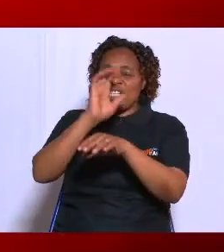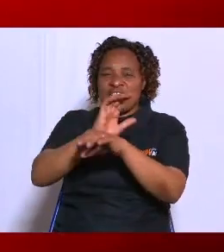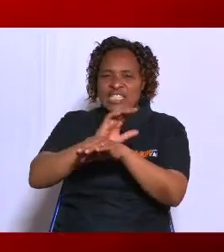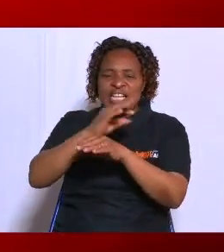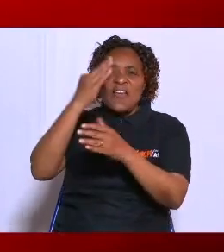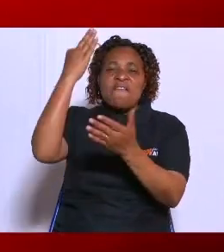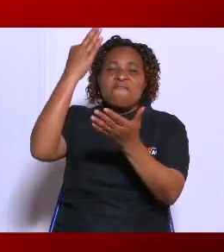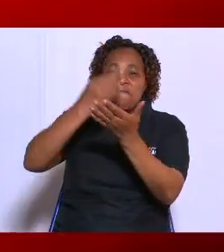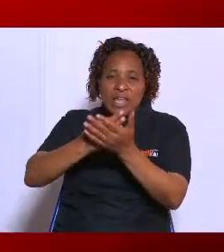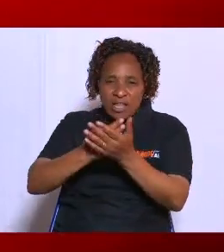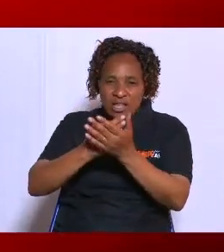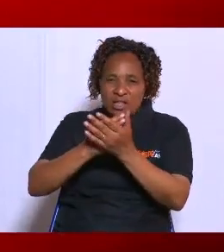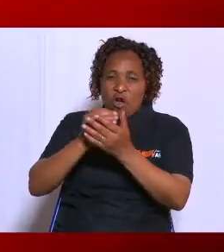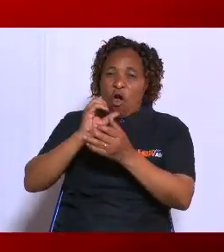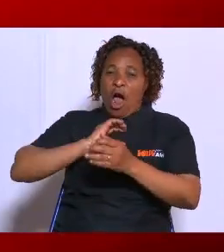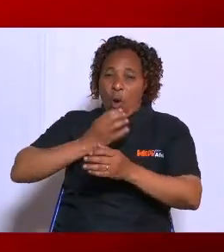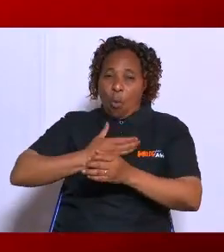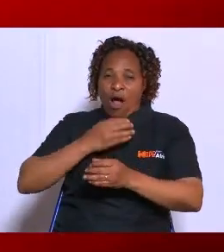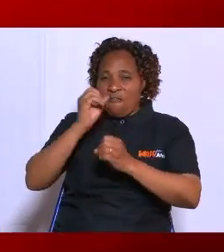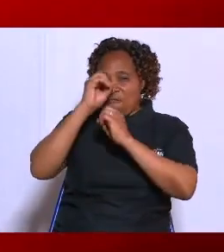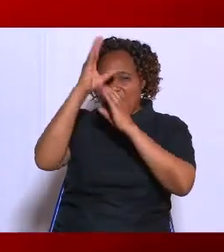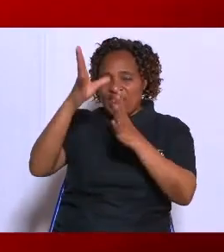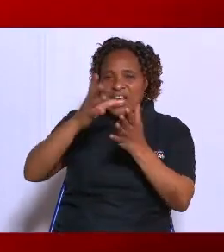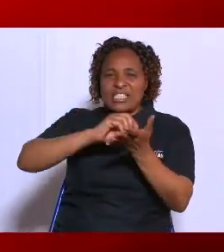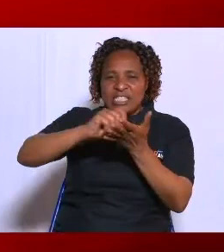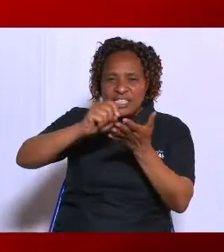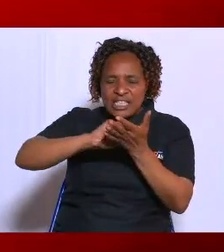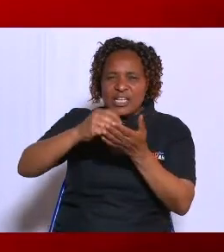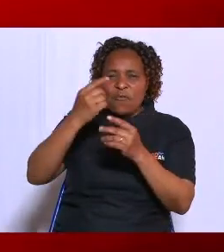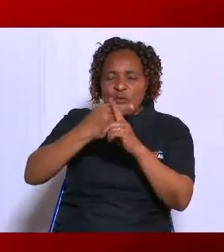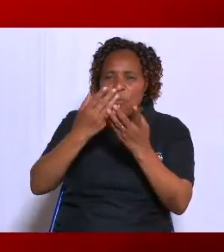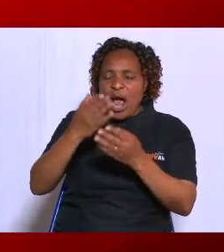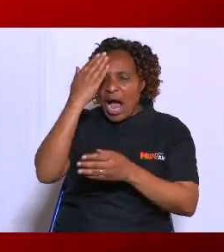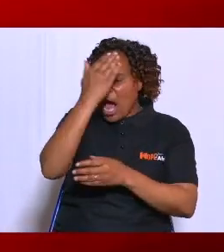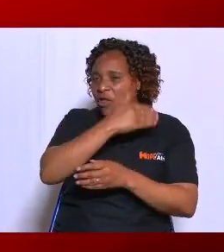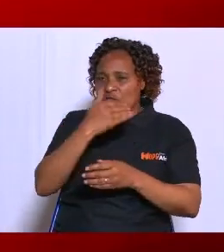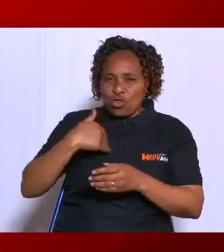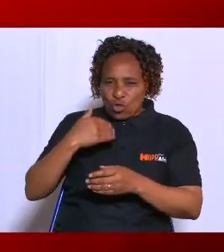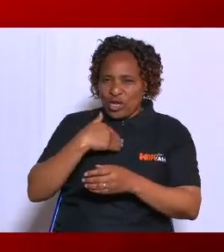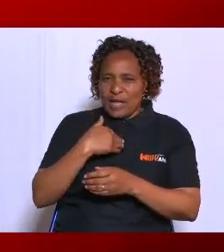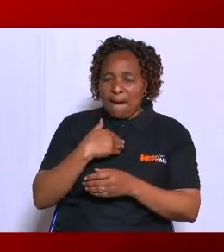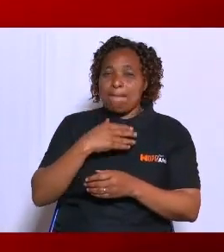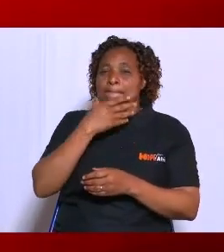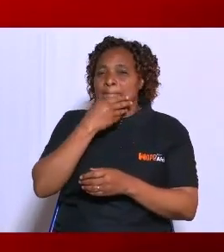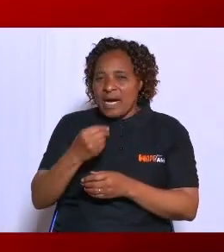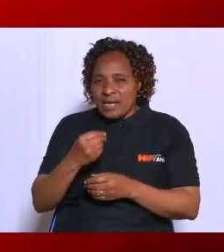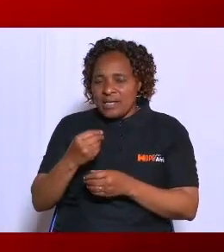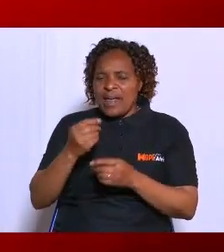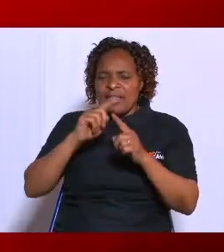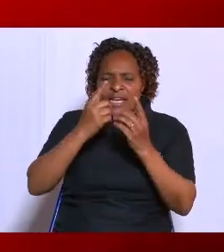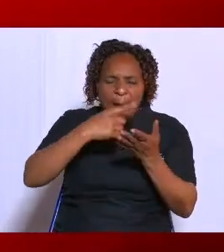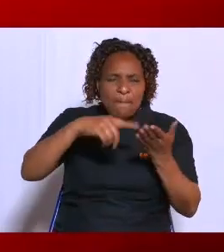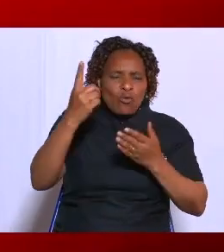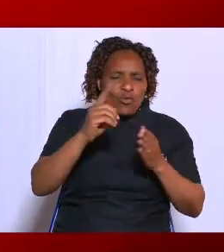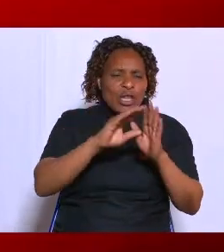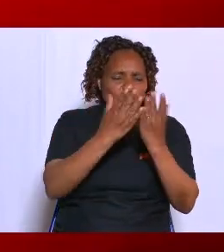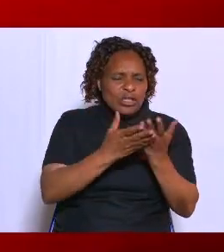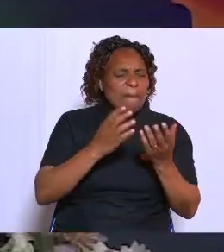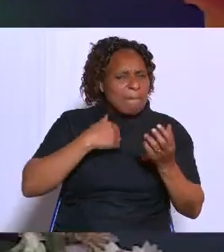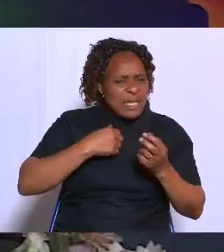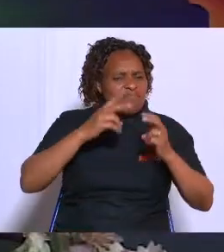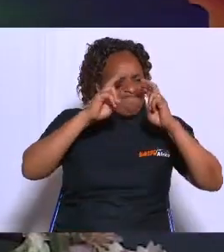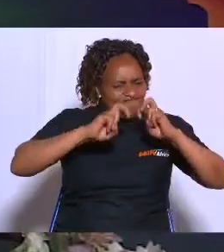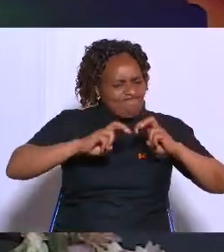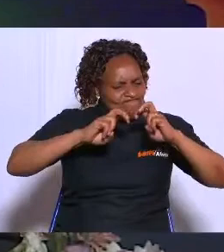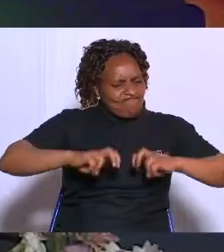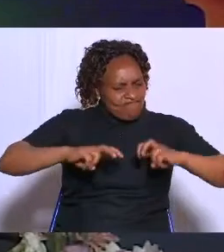Faith of Our Fathers written by a cardinal a Catholic Cardinal and the pope approved the book so I had to do research